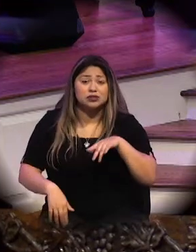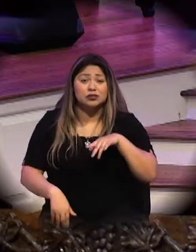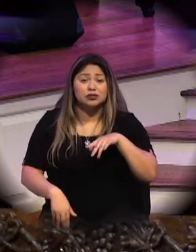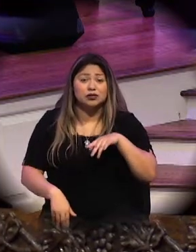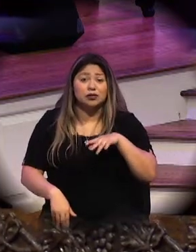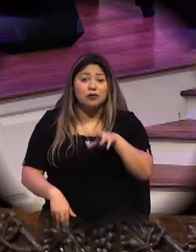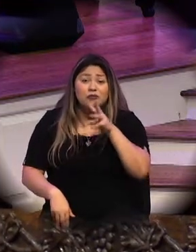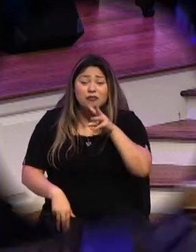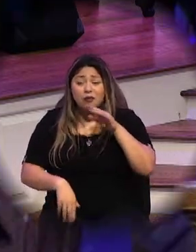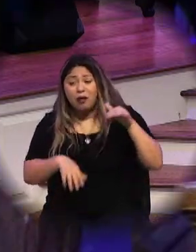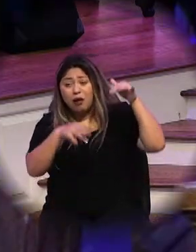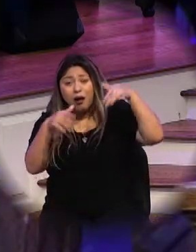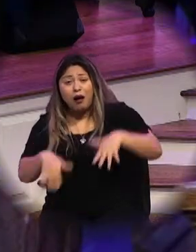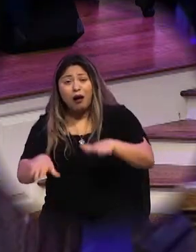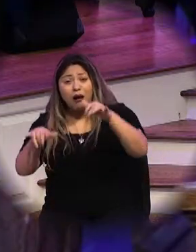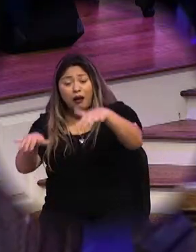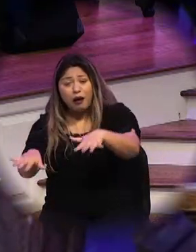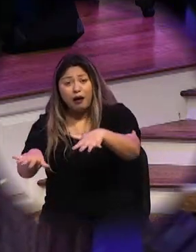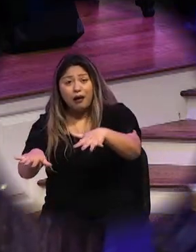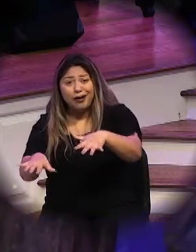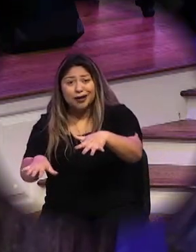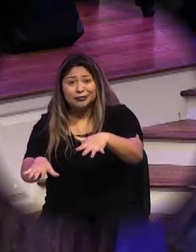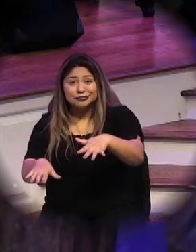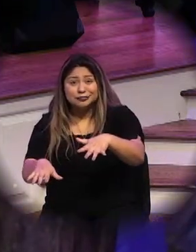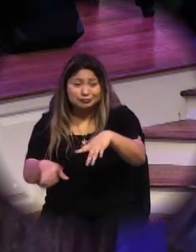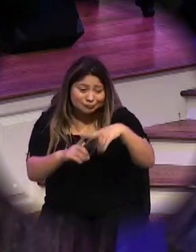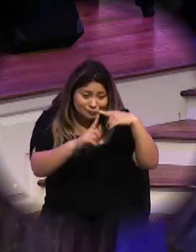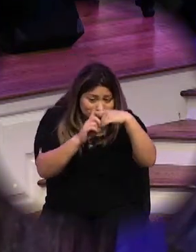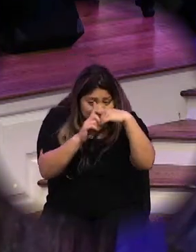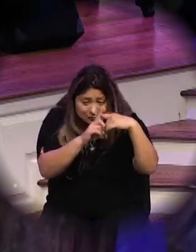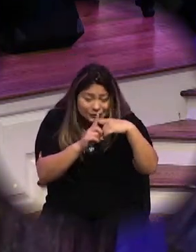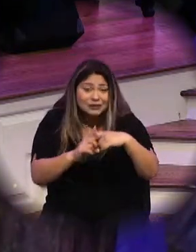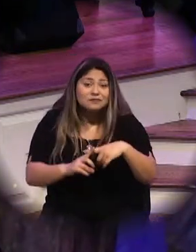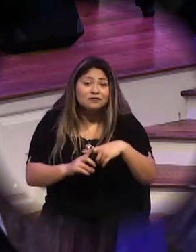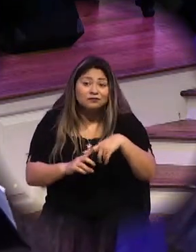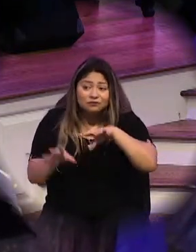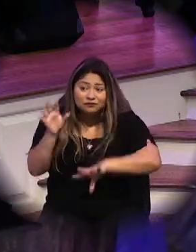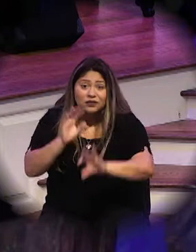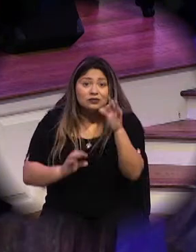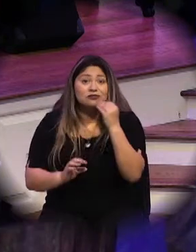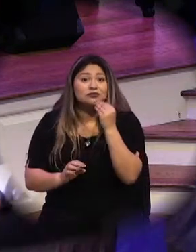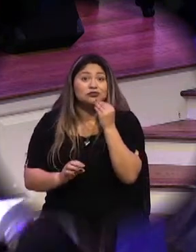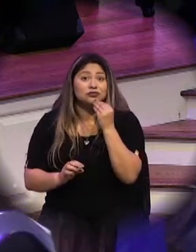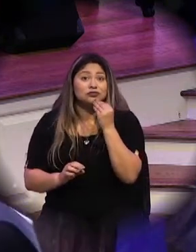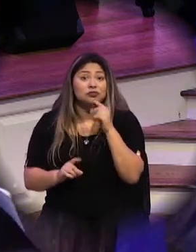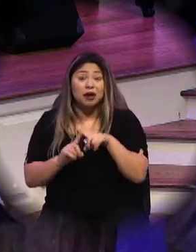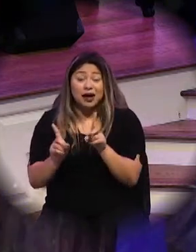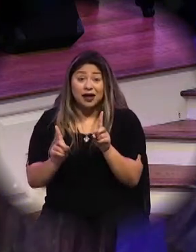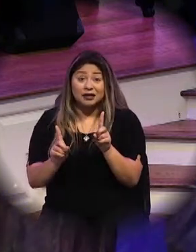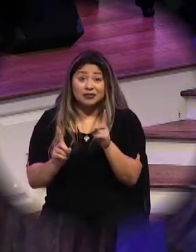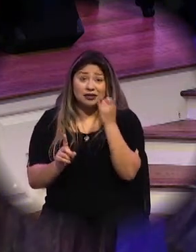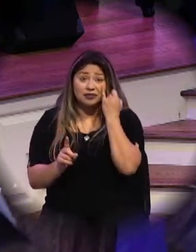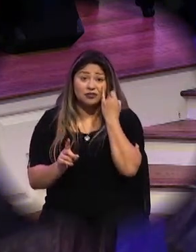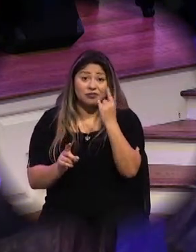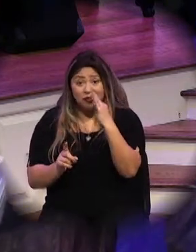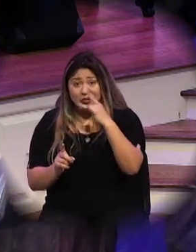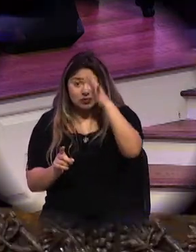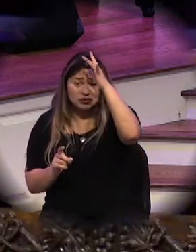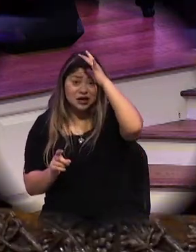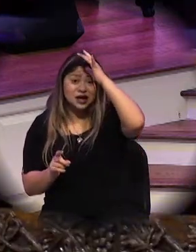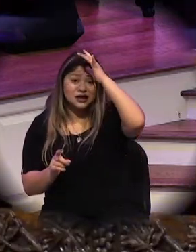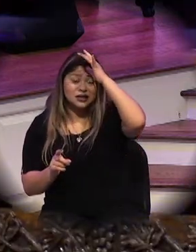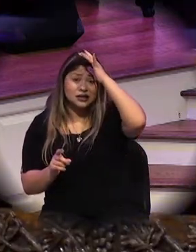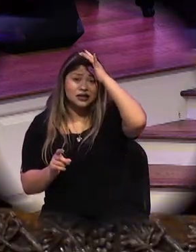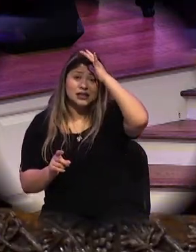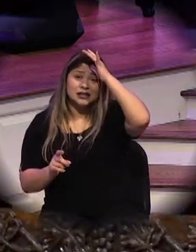go and hunt for food and bring it back to the babies. But here's the thing, if either the mom or dad is caught by a sea lion or a killer whale